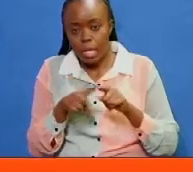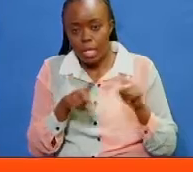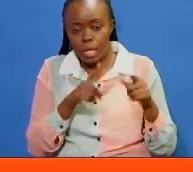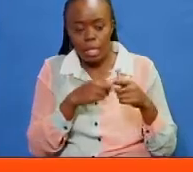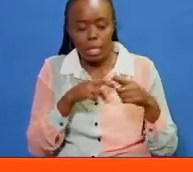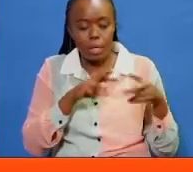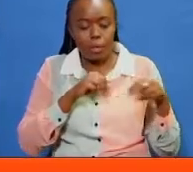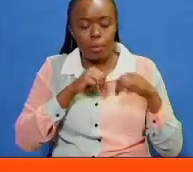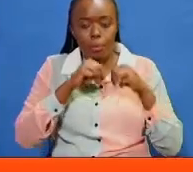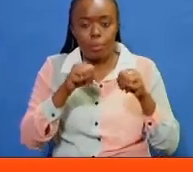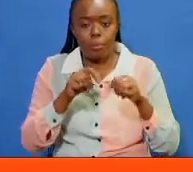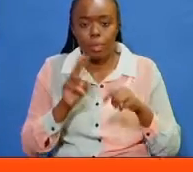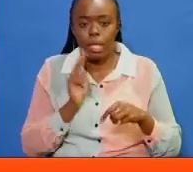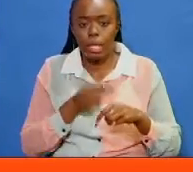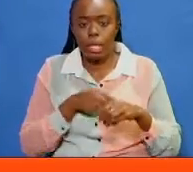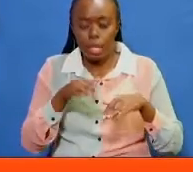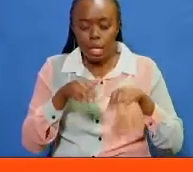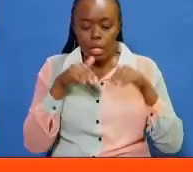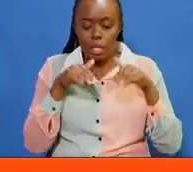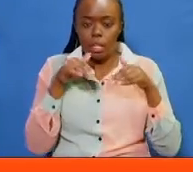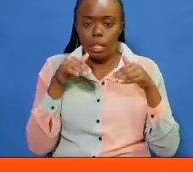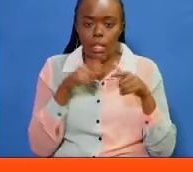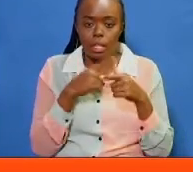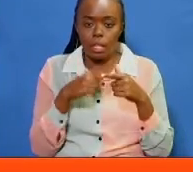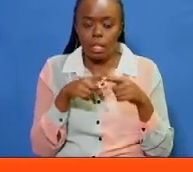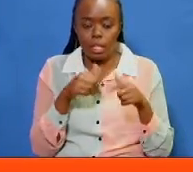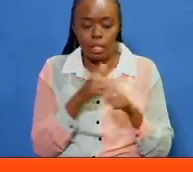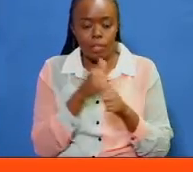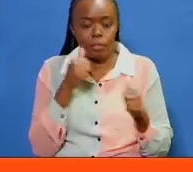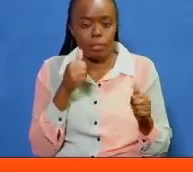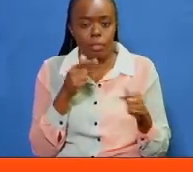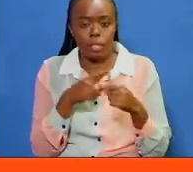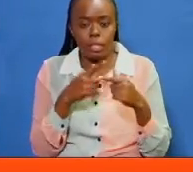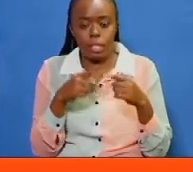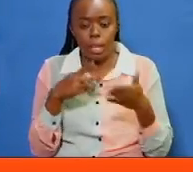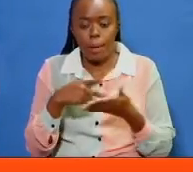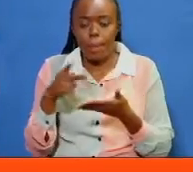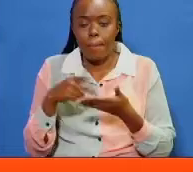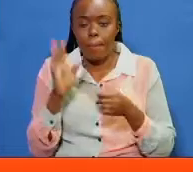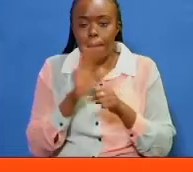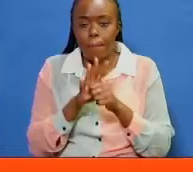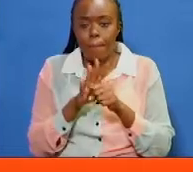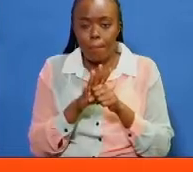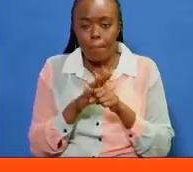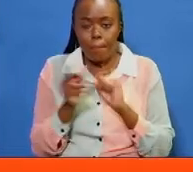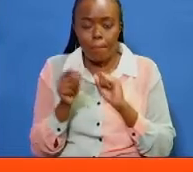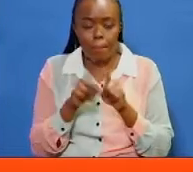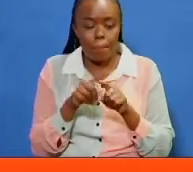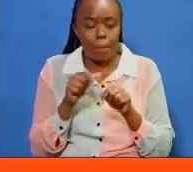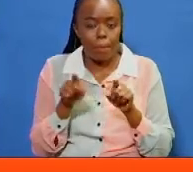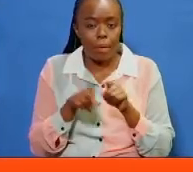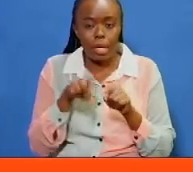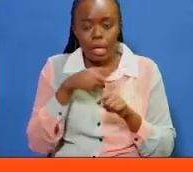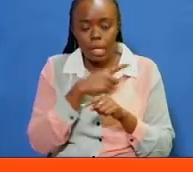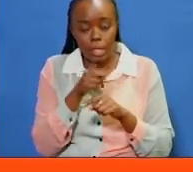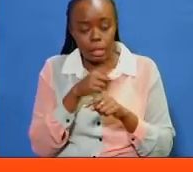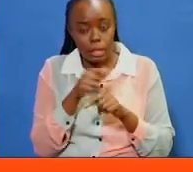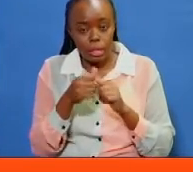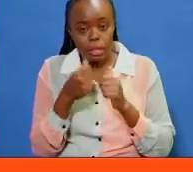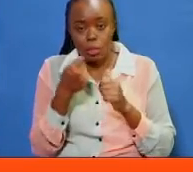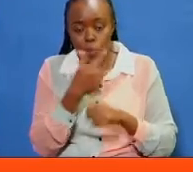mbele. Sisi tunakaa, na tuko mbali, na tumelipa pesa mingi, na tunaona hii